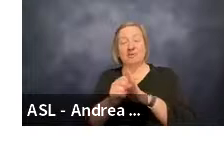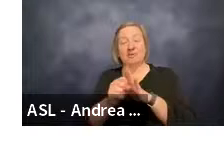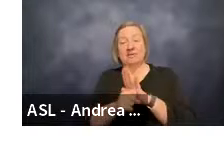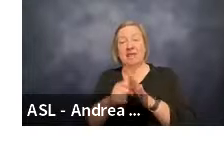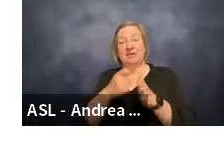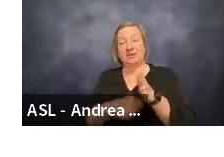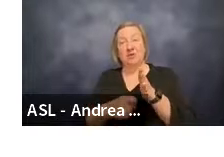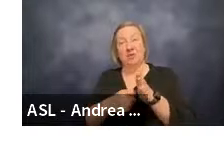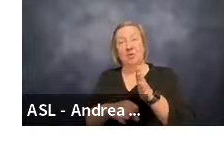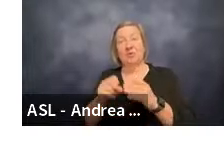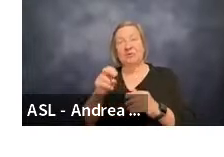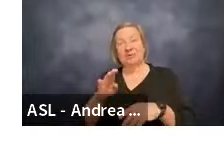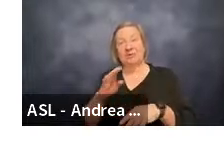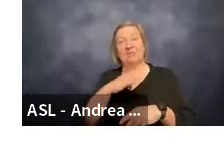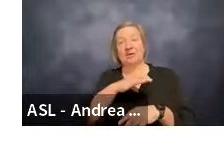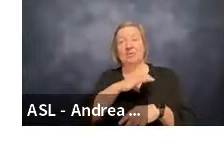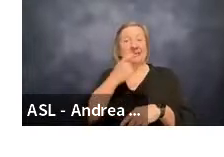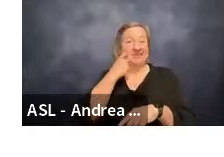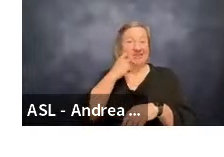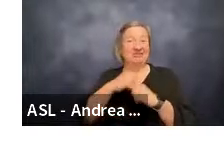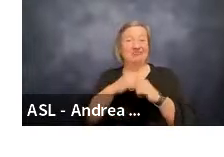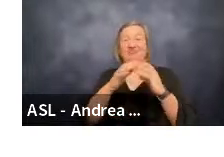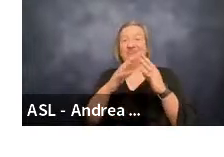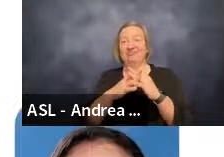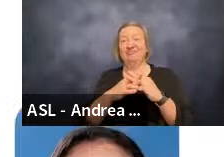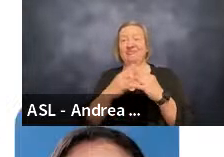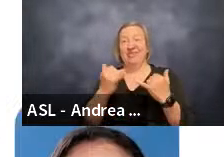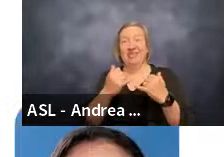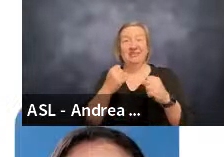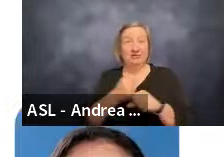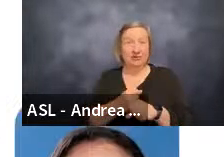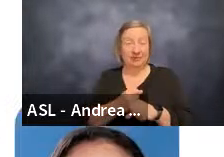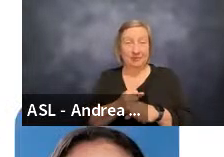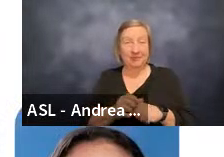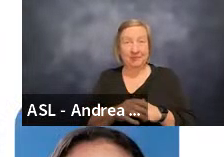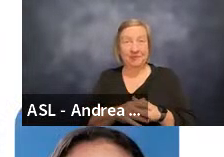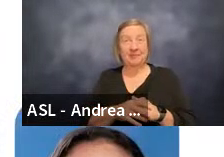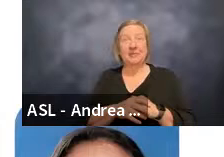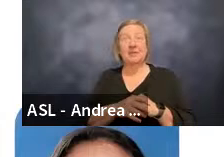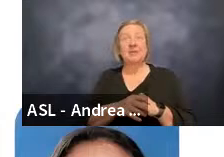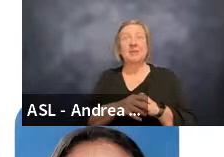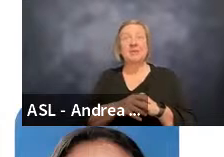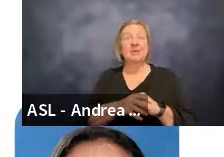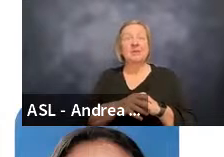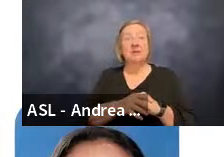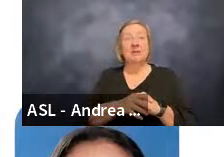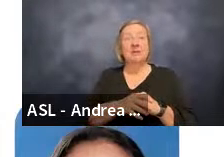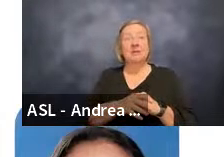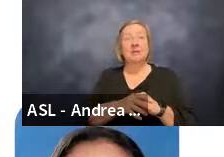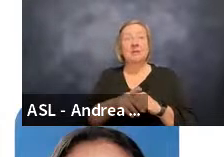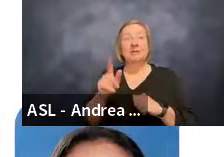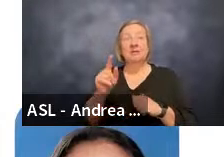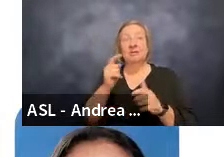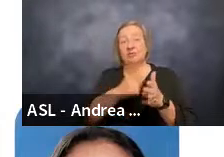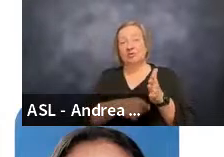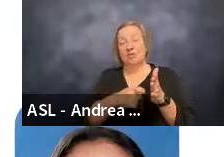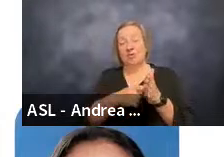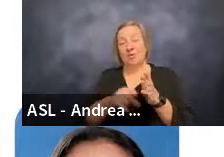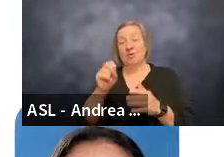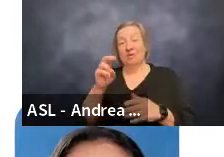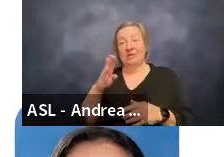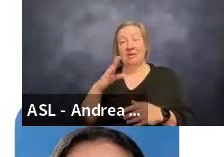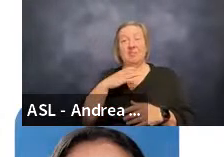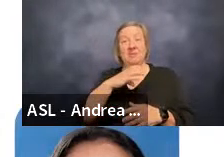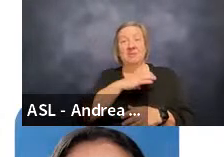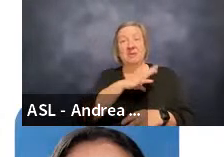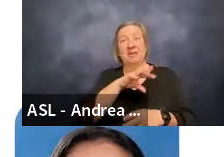just earlier this year. And you can go to the next slide too, please. The toll subcommittee is made